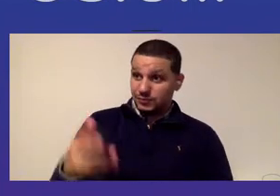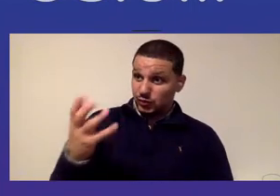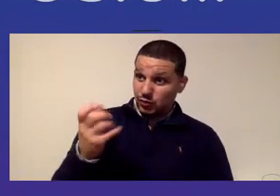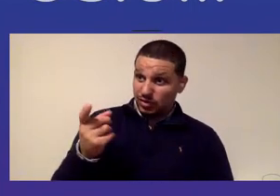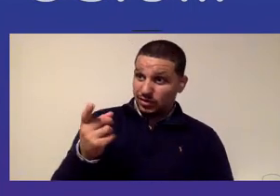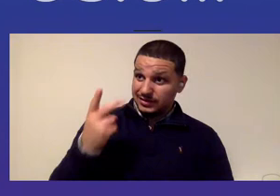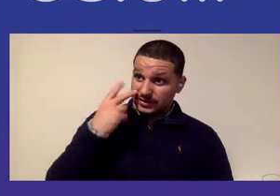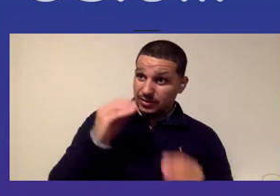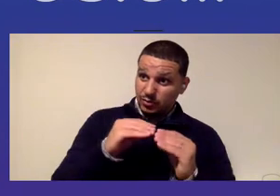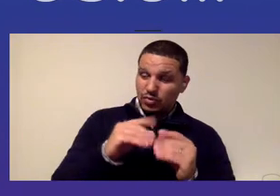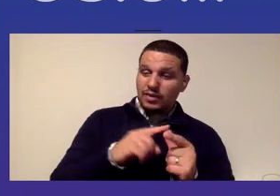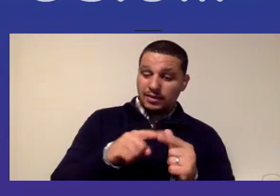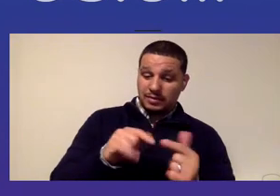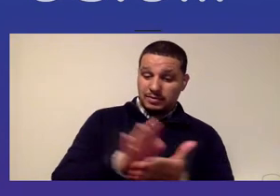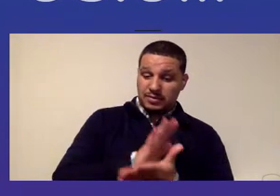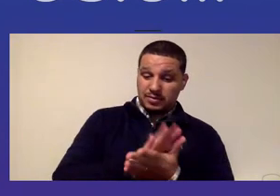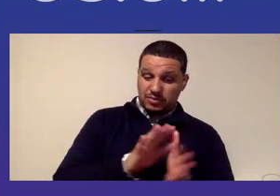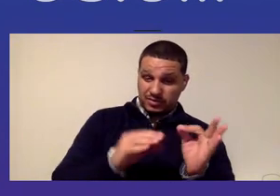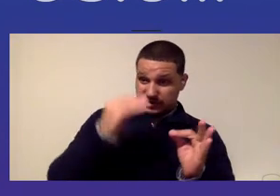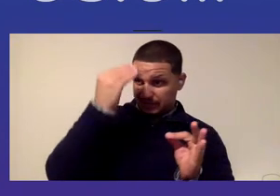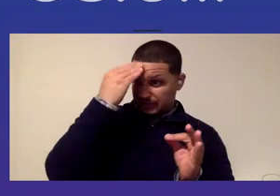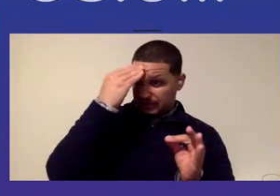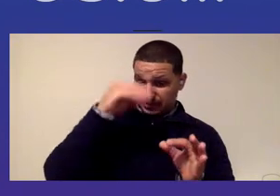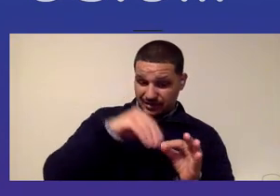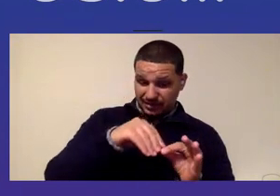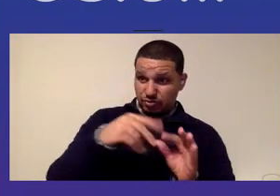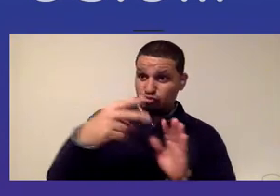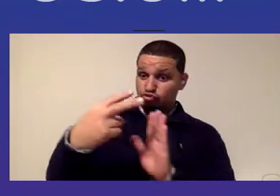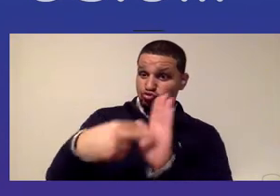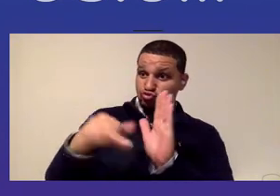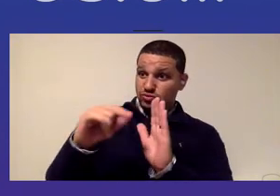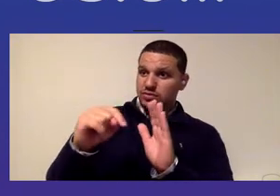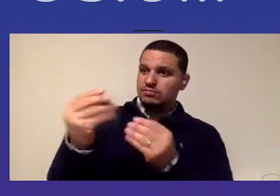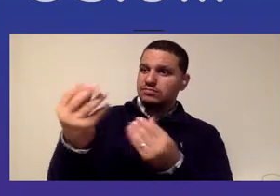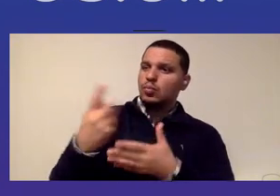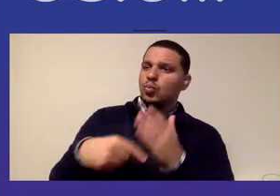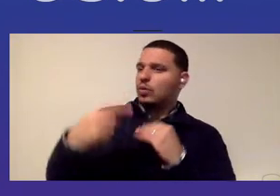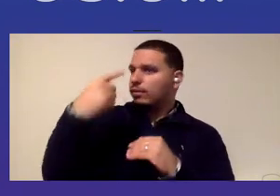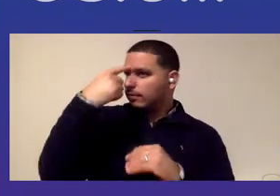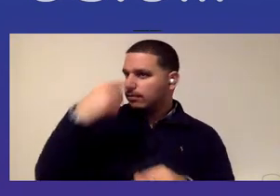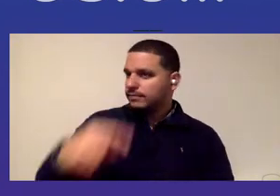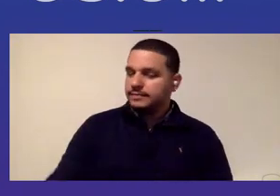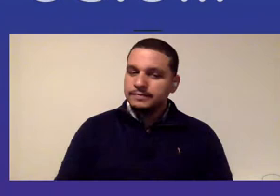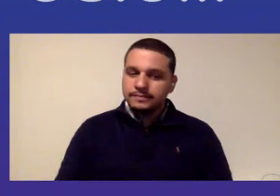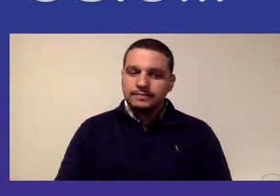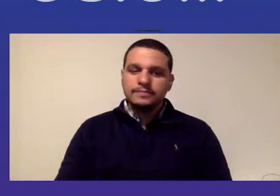of these pieces of paper from the hat, read it, and tell us what you think."